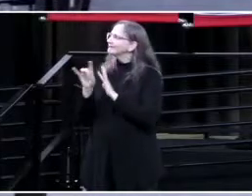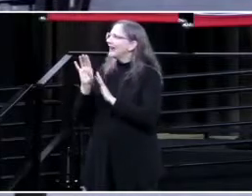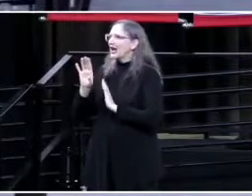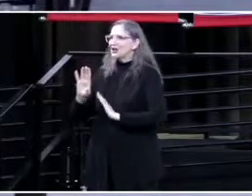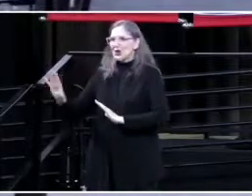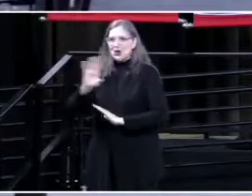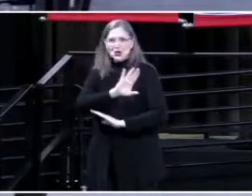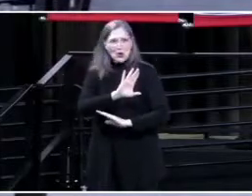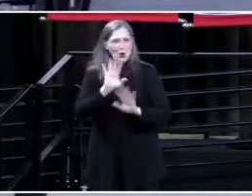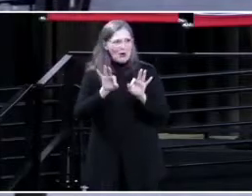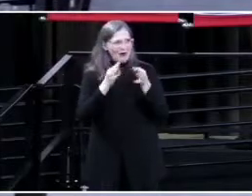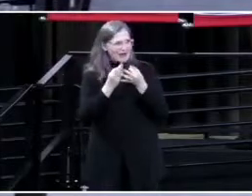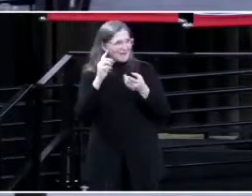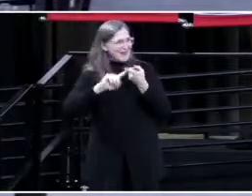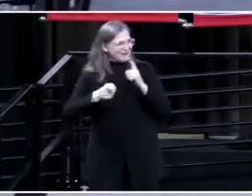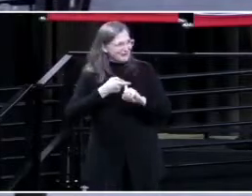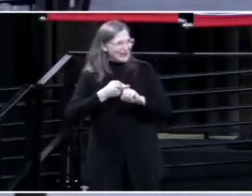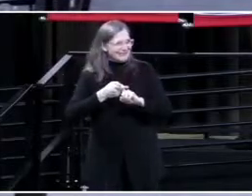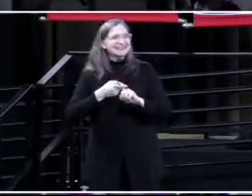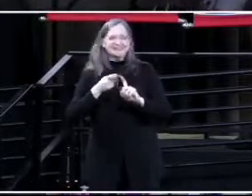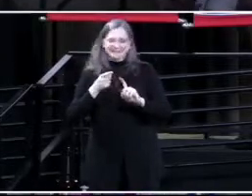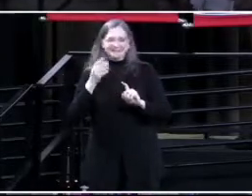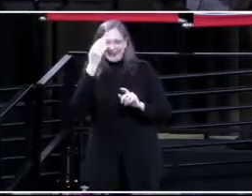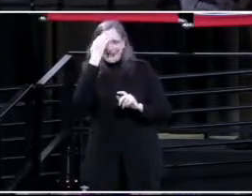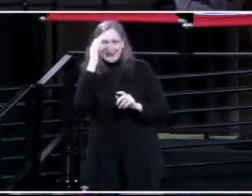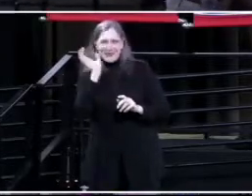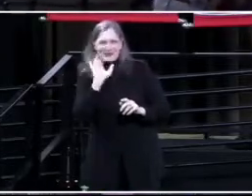I bet they're looking for you.